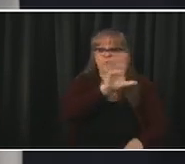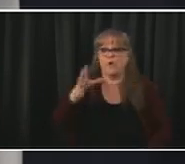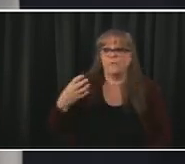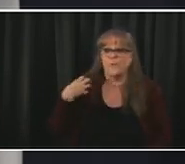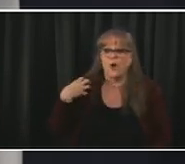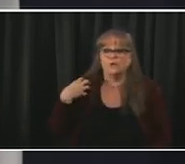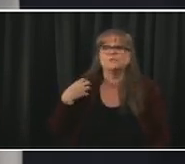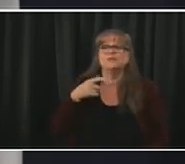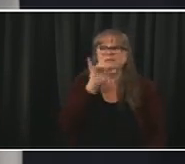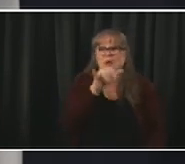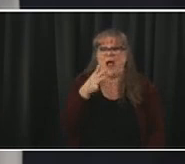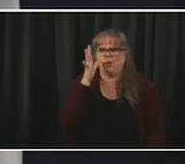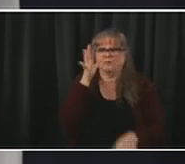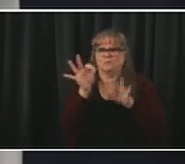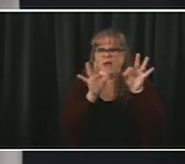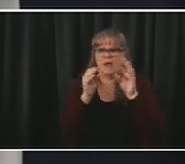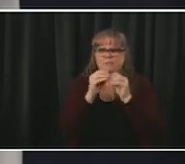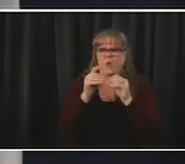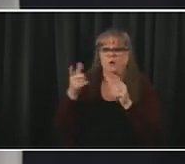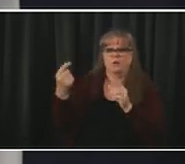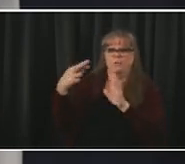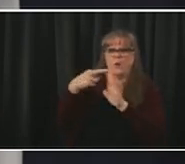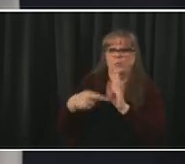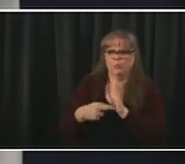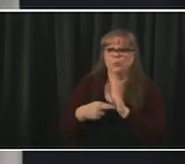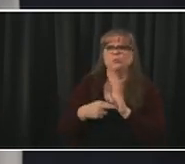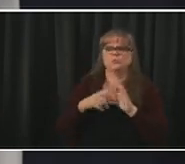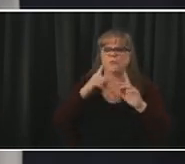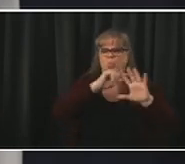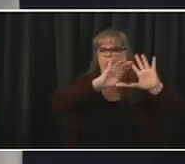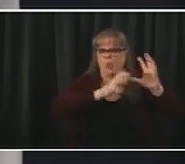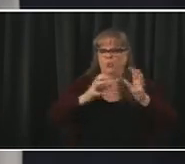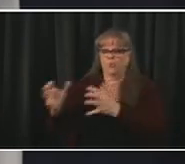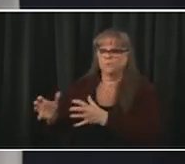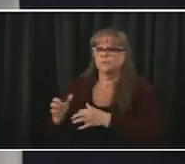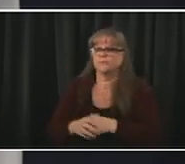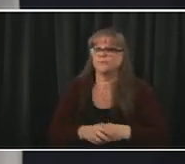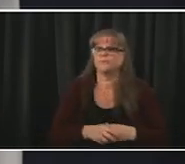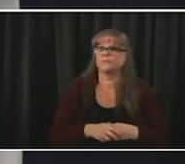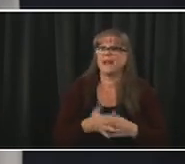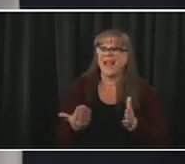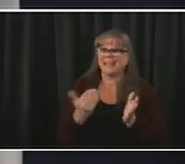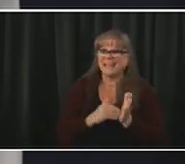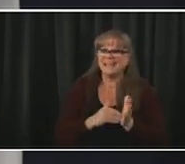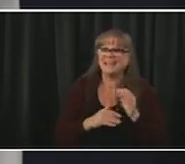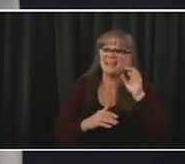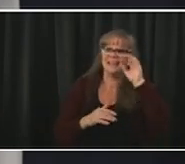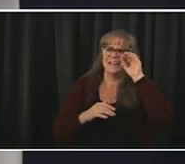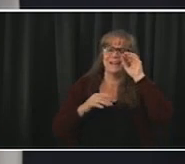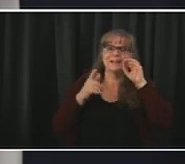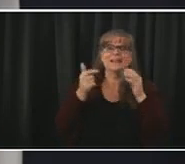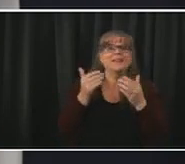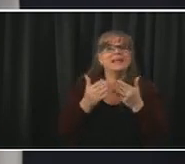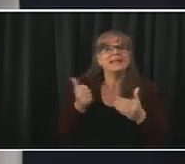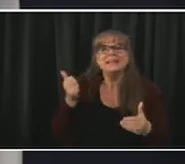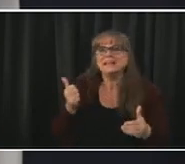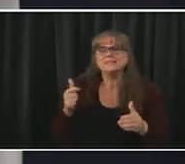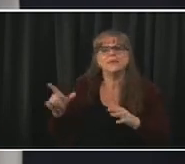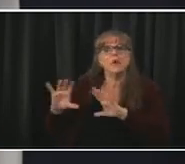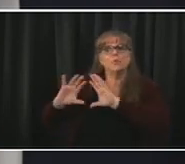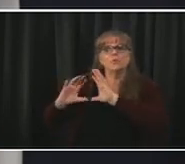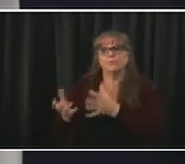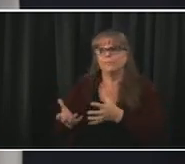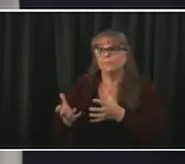different categories next week. But the easier categories are the ones that are front-loaded because most of the grocery stores